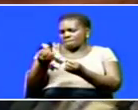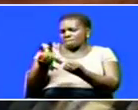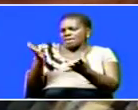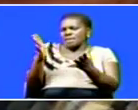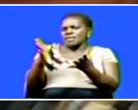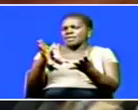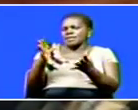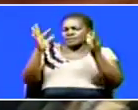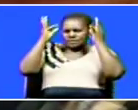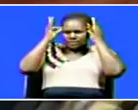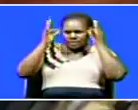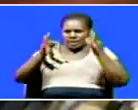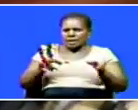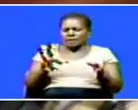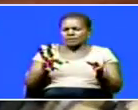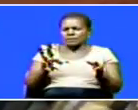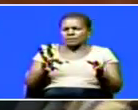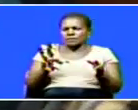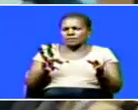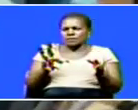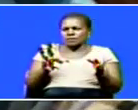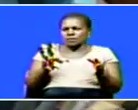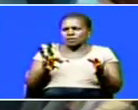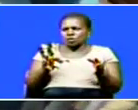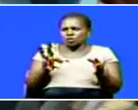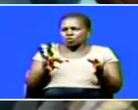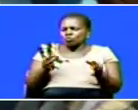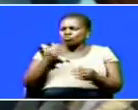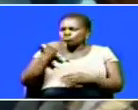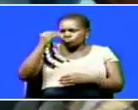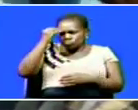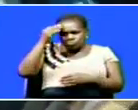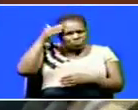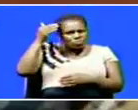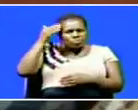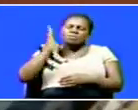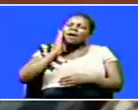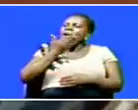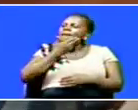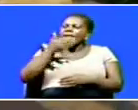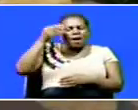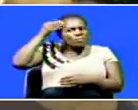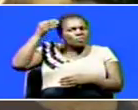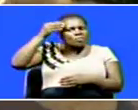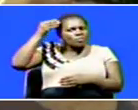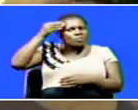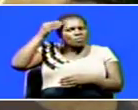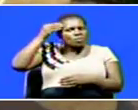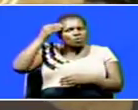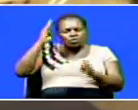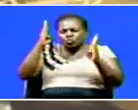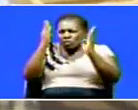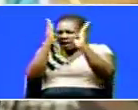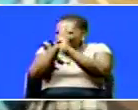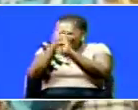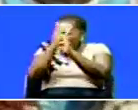majority of them have decided to disguise their advancing age by applying dye to their hair to mask their true